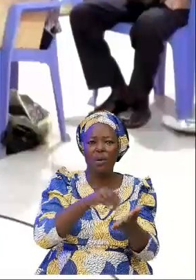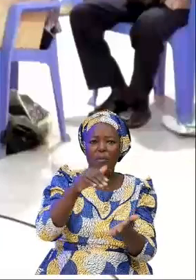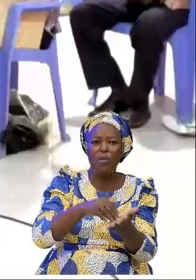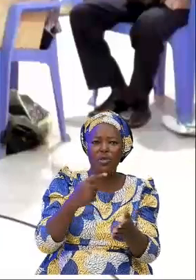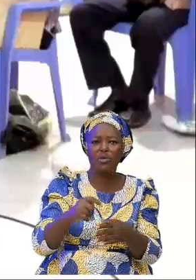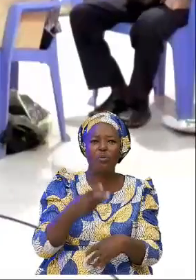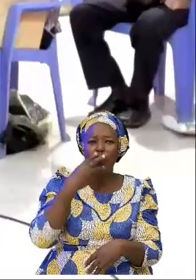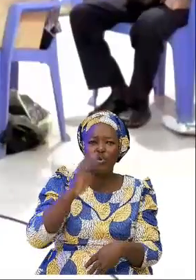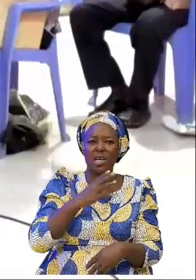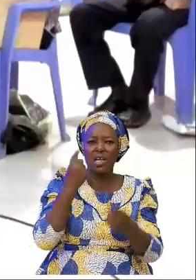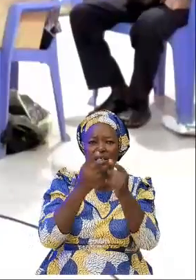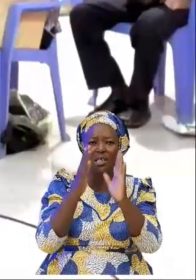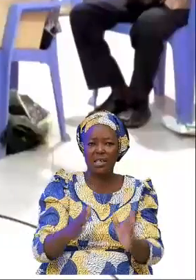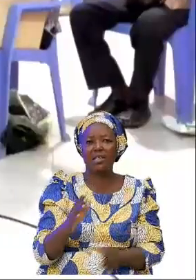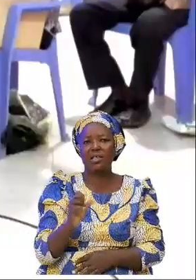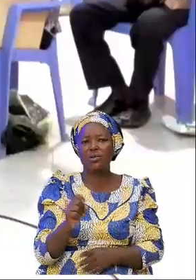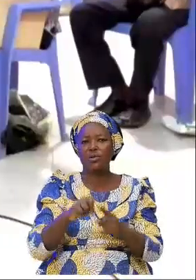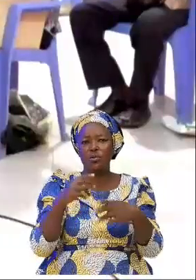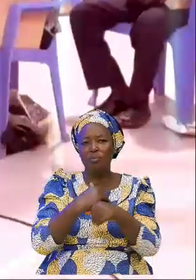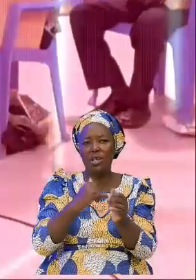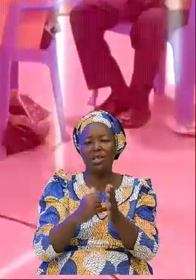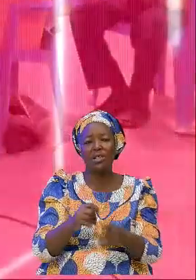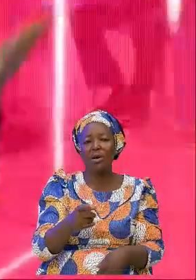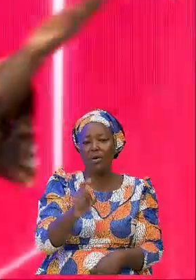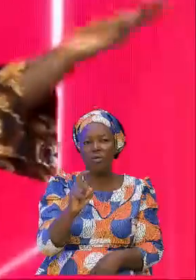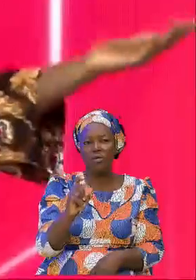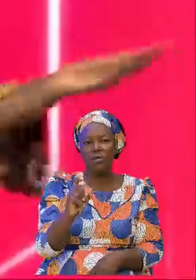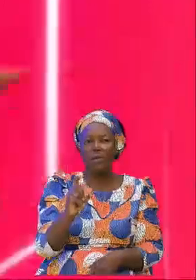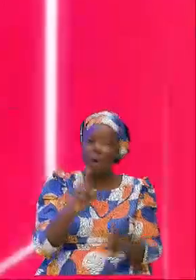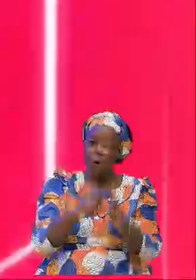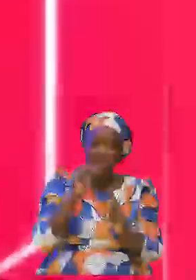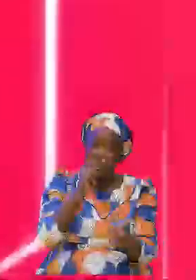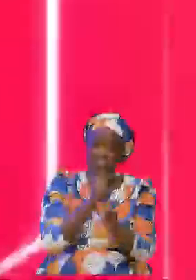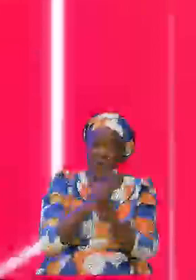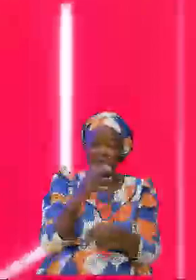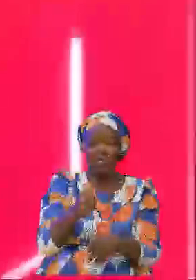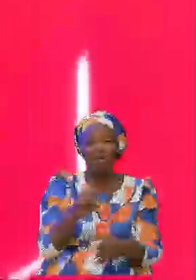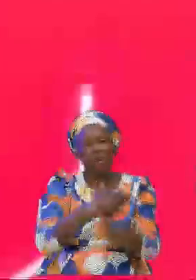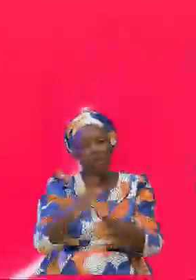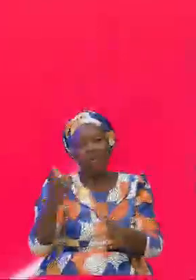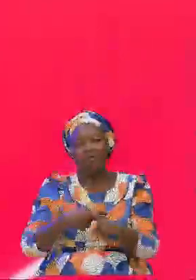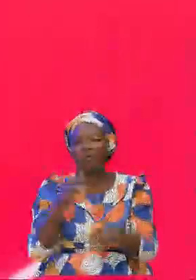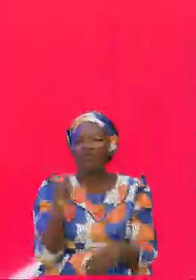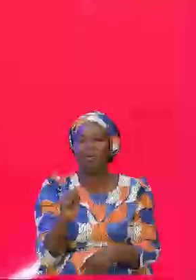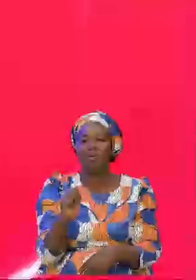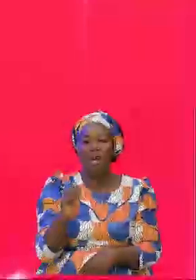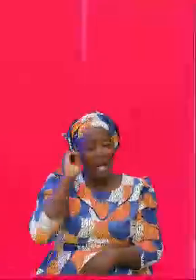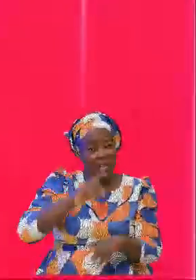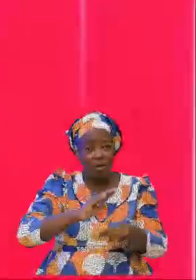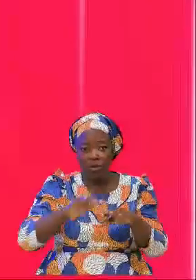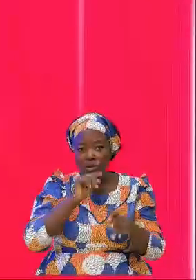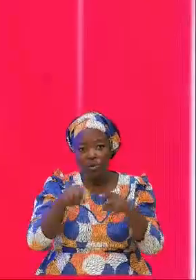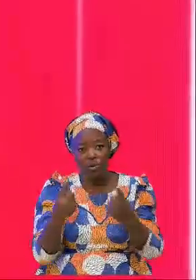that goes into the midst of the devilish 99 people to make 100. He keepeth